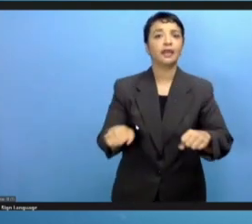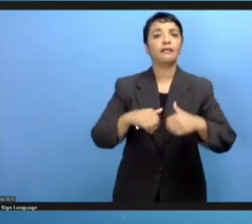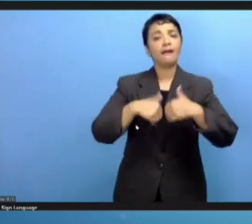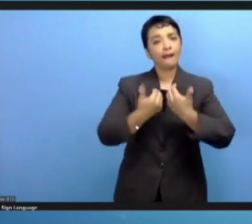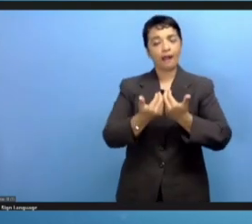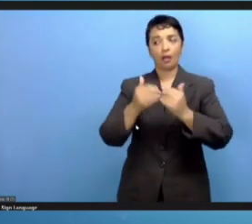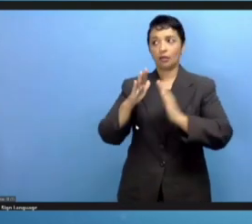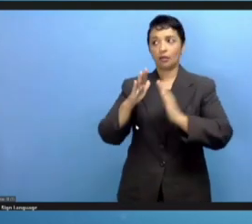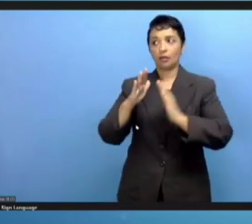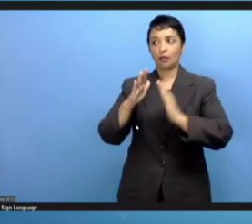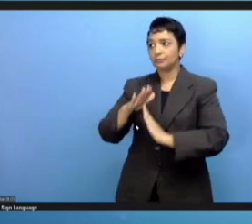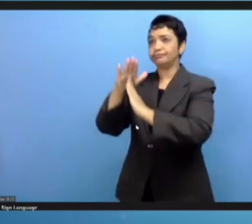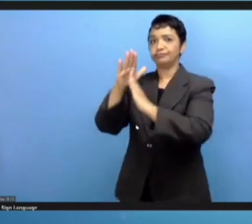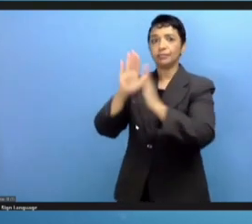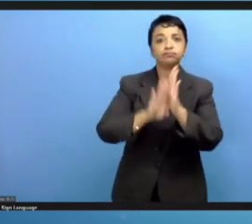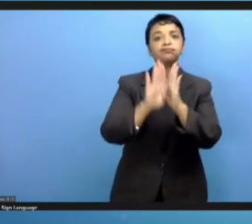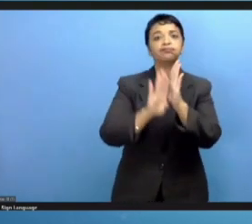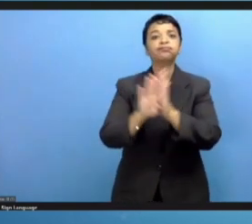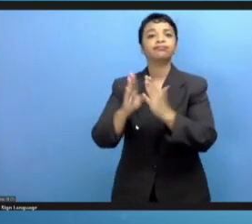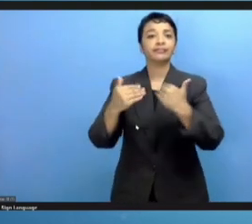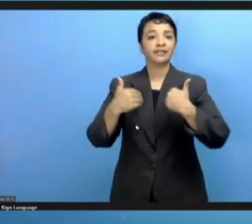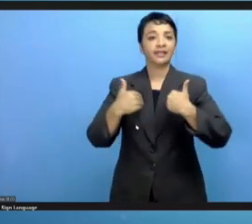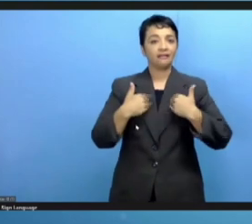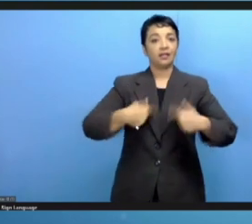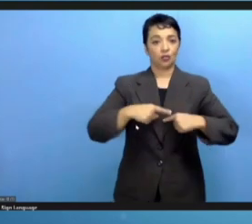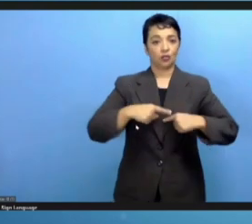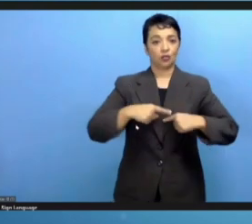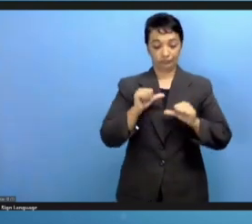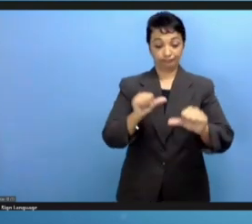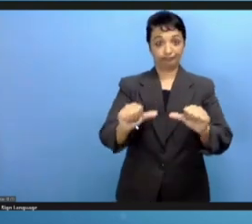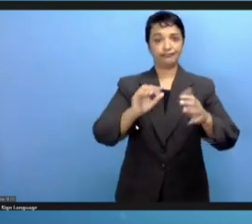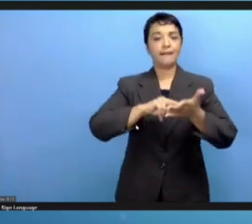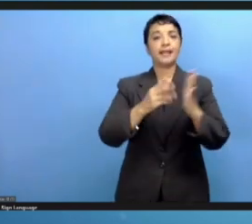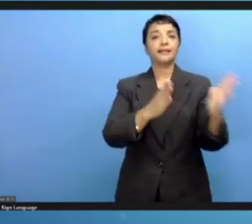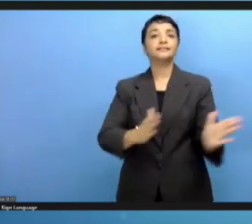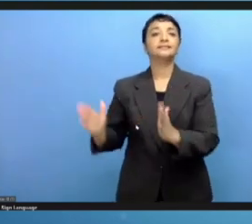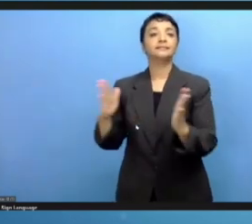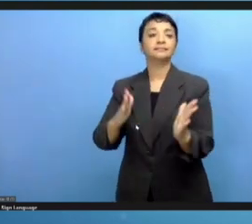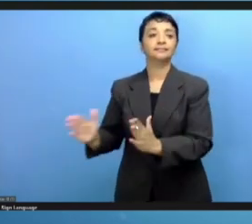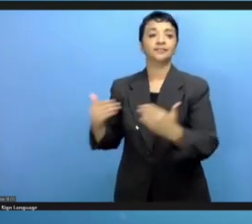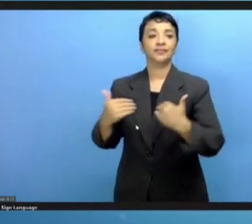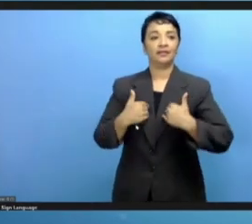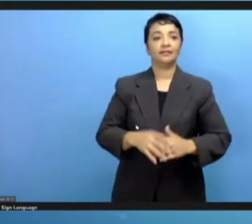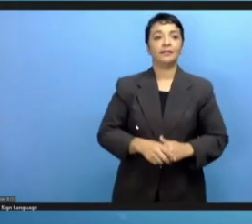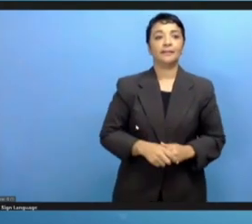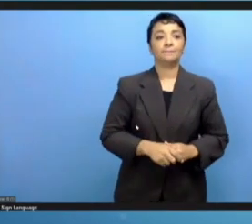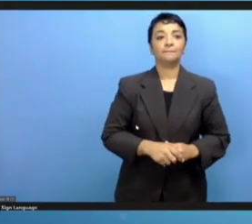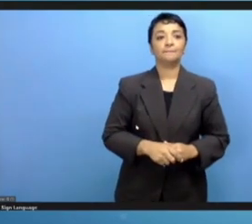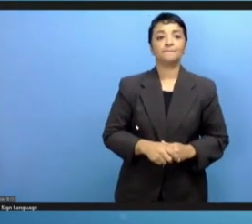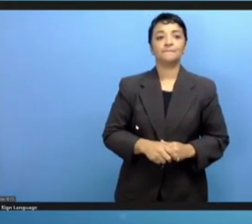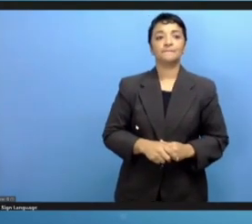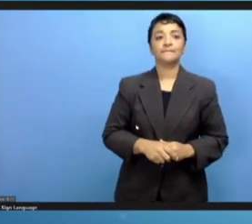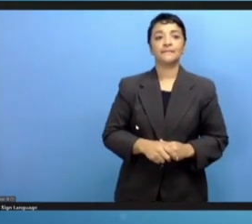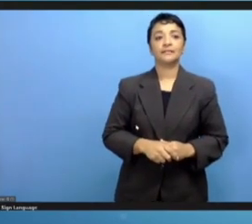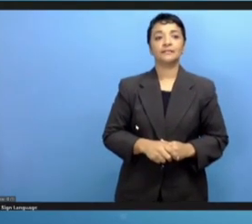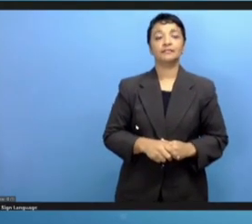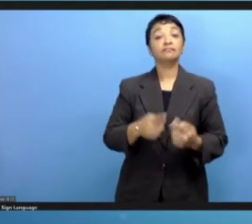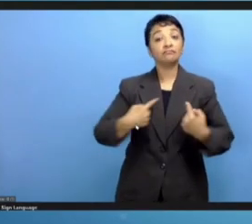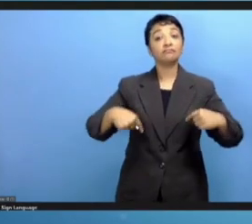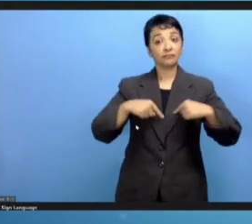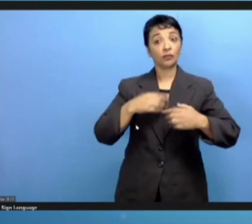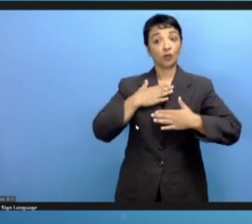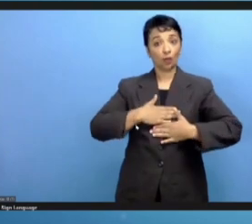gains from our mining sector, and promoting a green and climate conscious culture. All